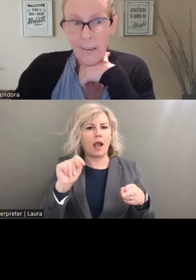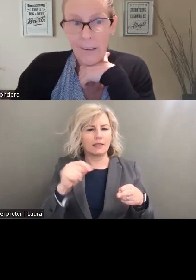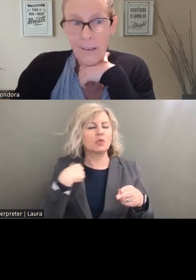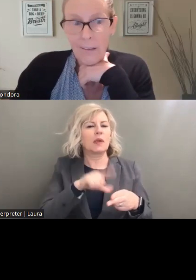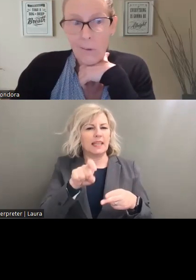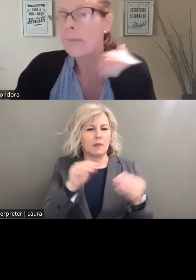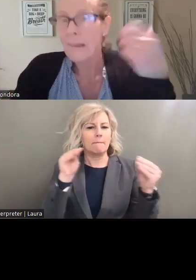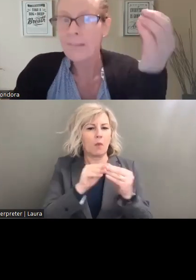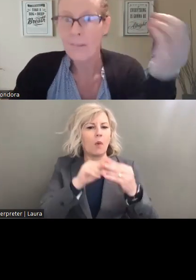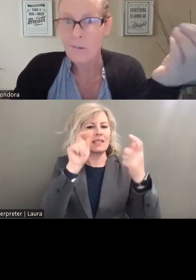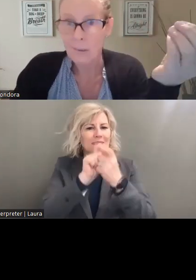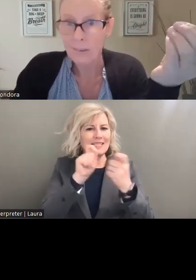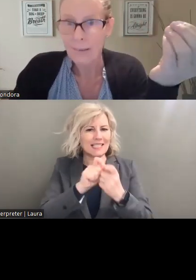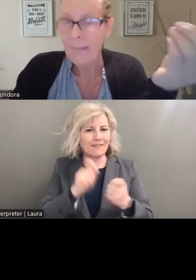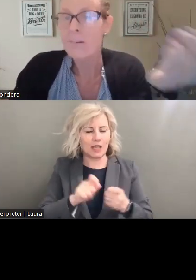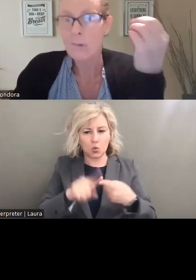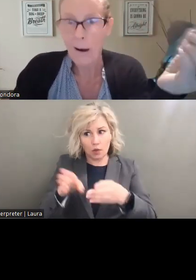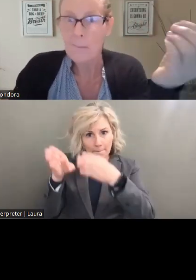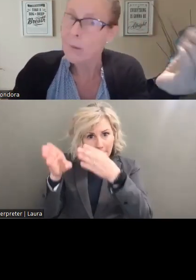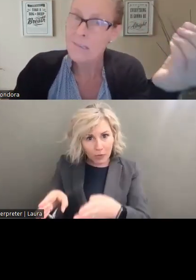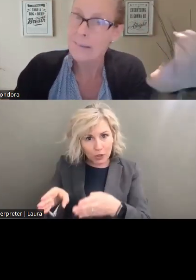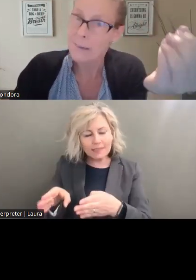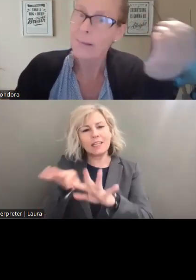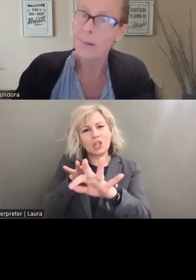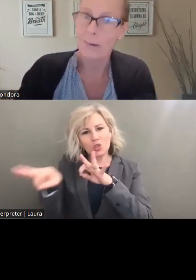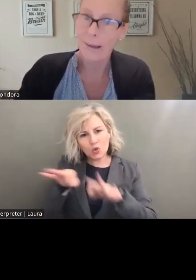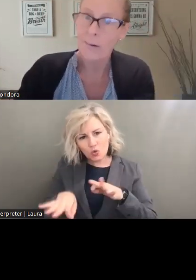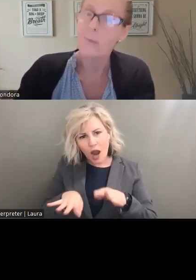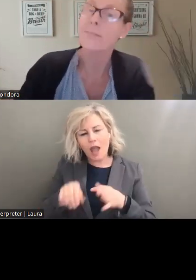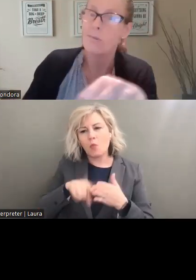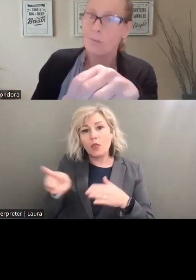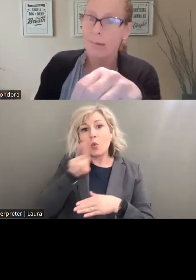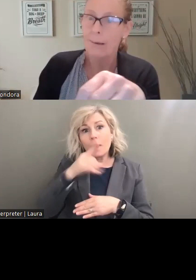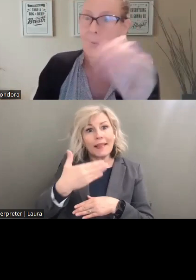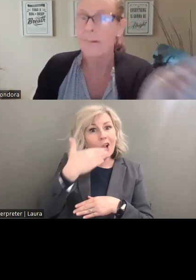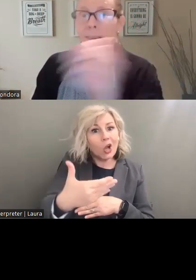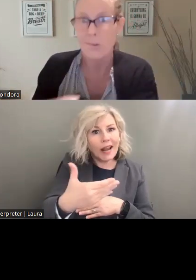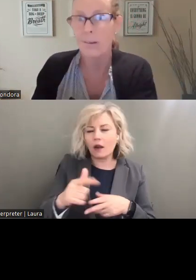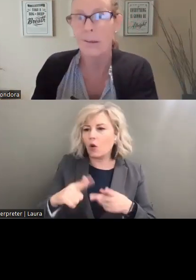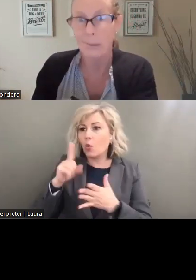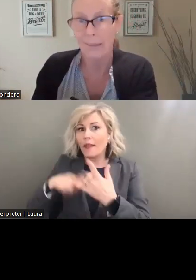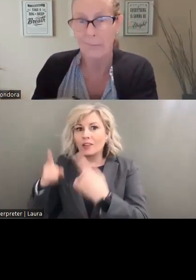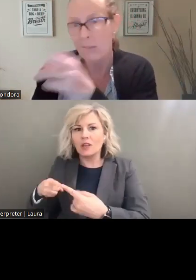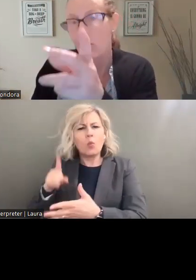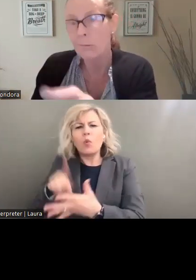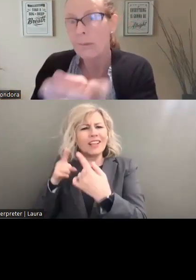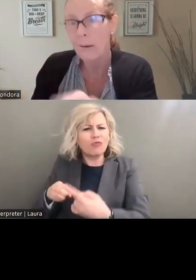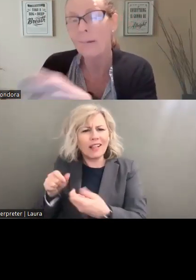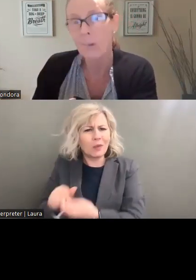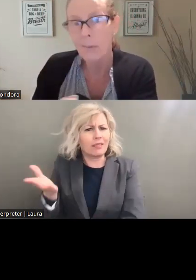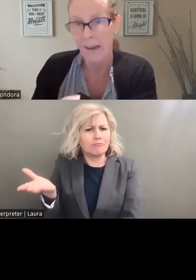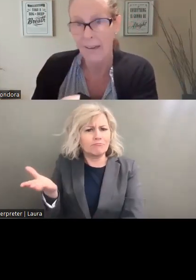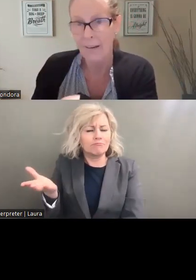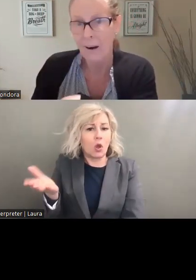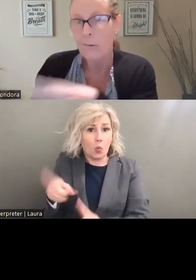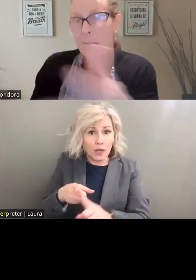specific to the individual and describe what is it that they're really good at, or if they're struggling, what are they struggling with? Because only when